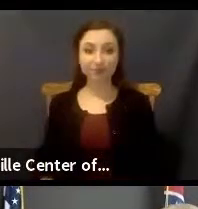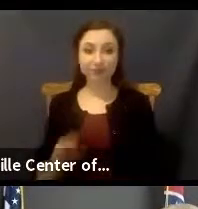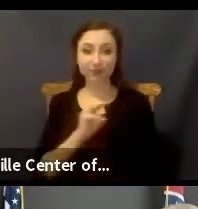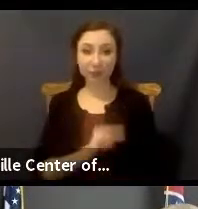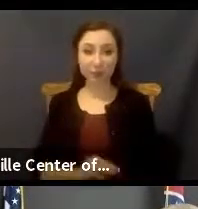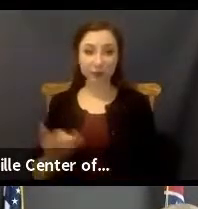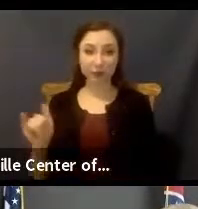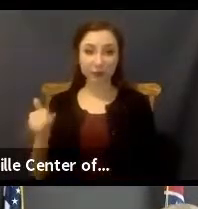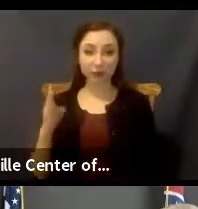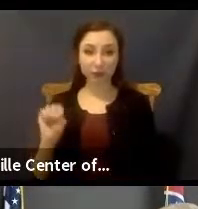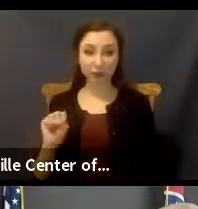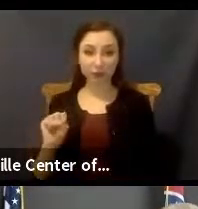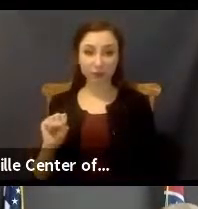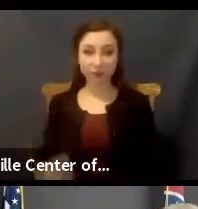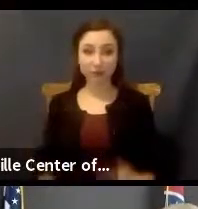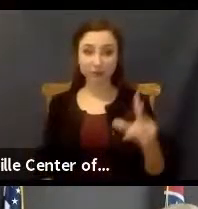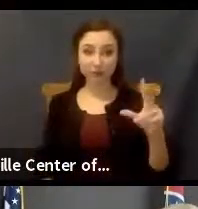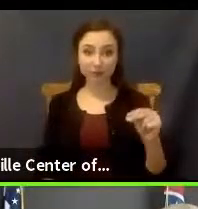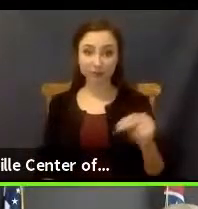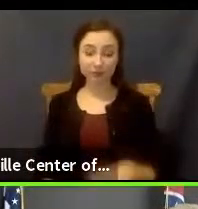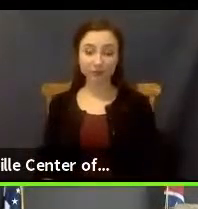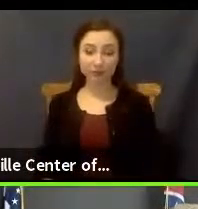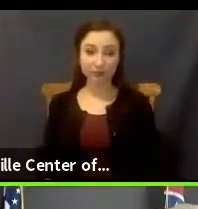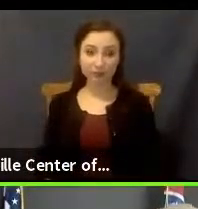Mayor Jacobs, No.